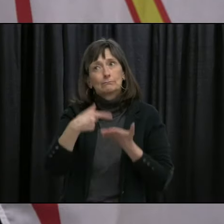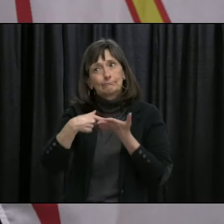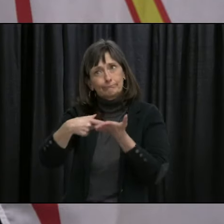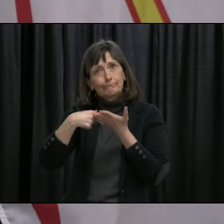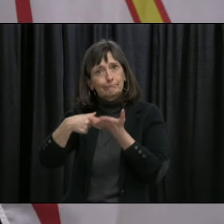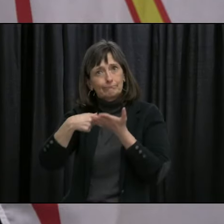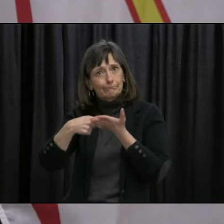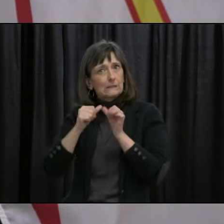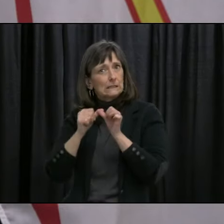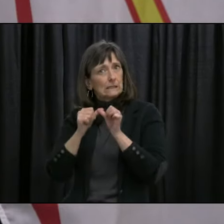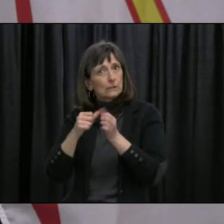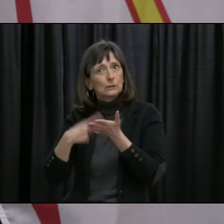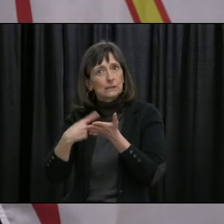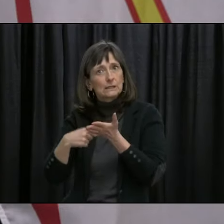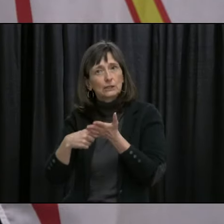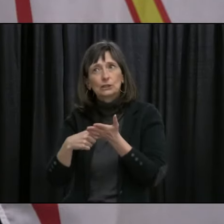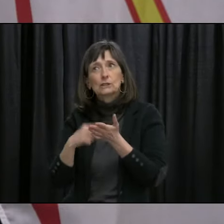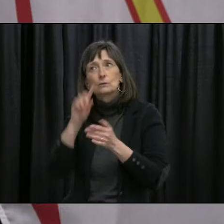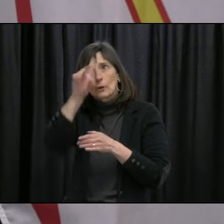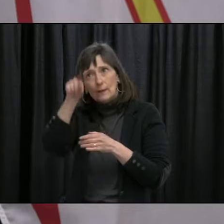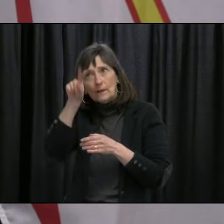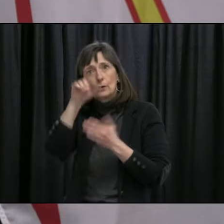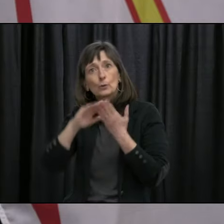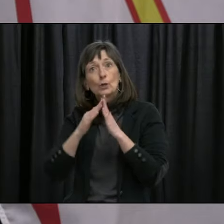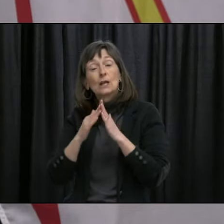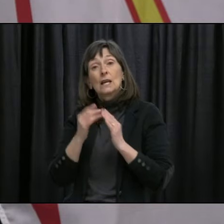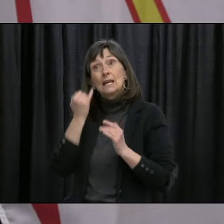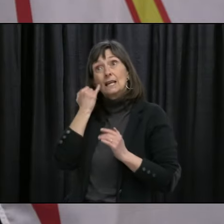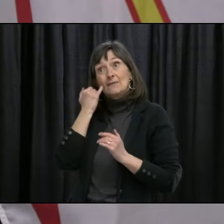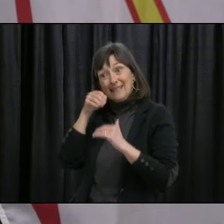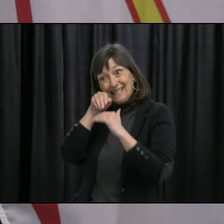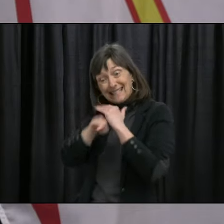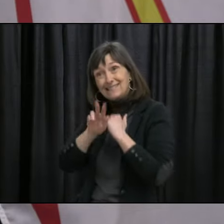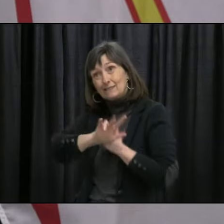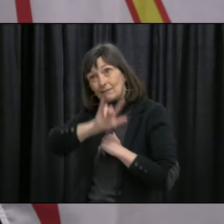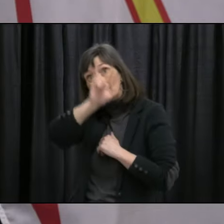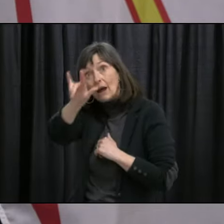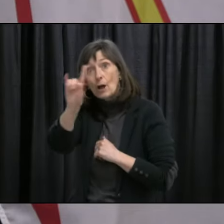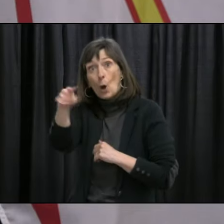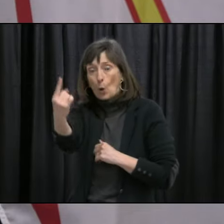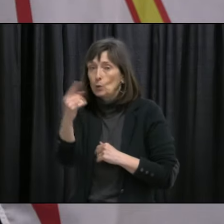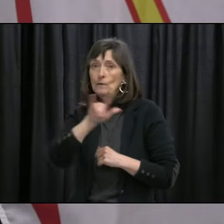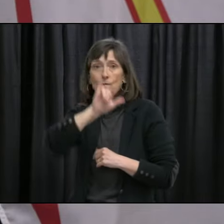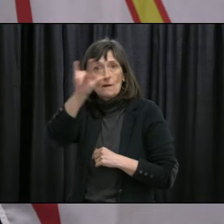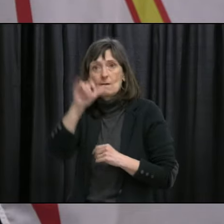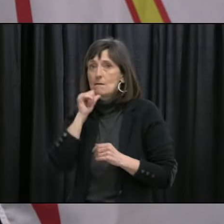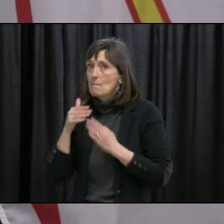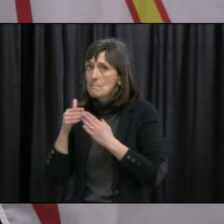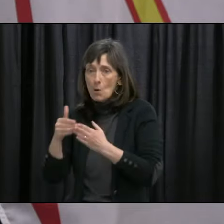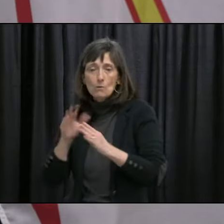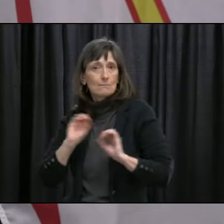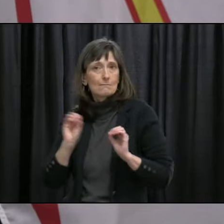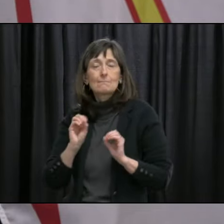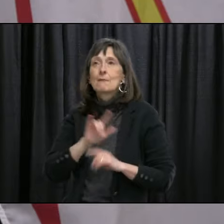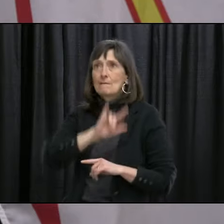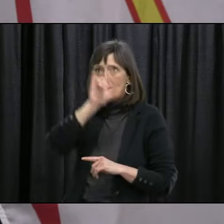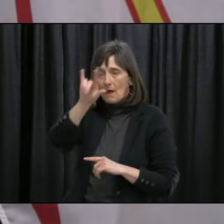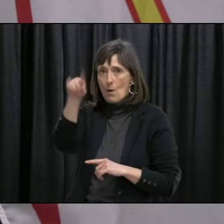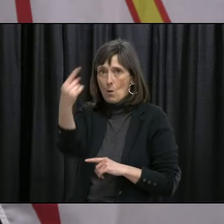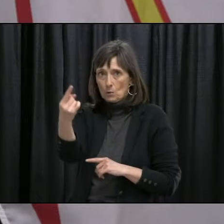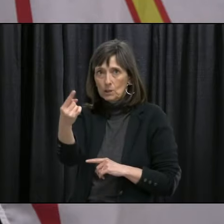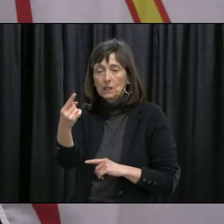been participating because primarily the only way to get in there right now would be through air services. So they've been engaged with the provider